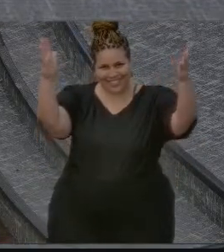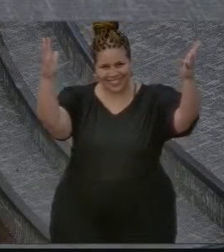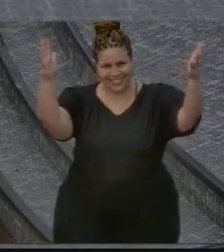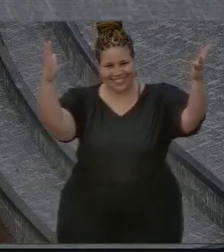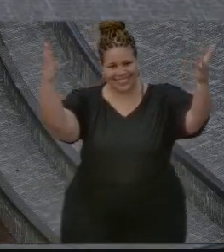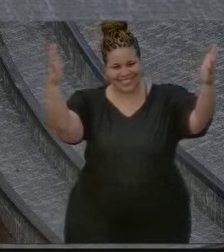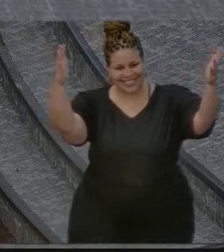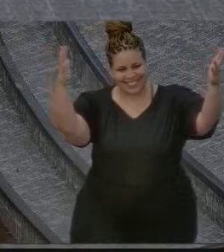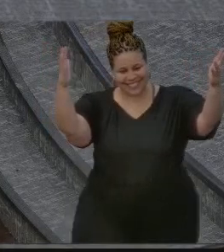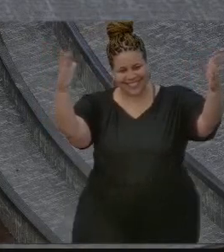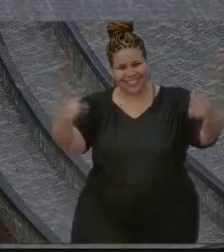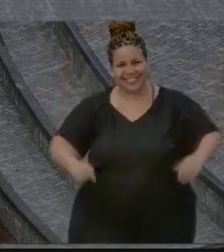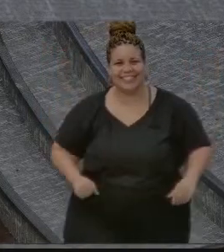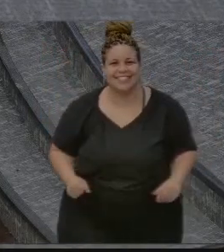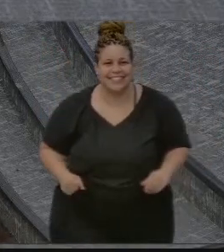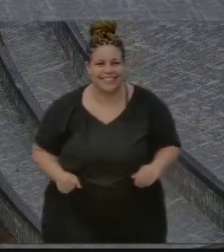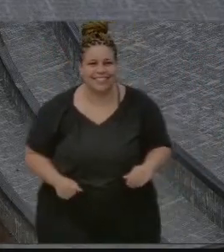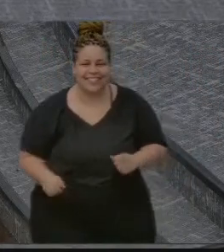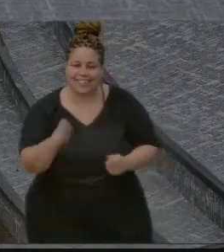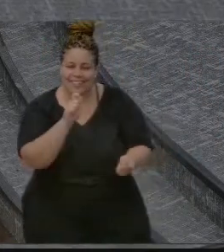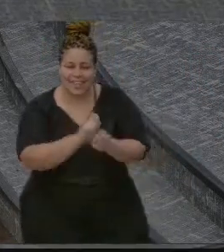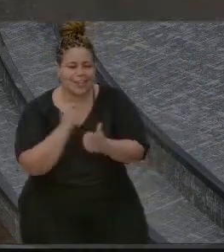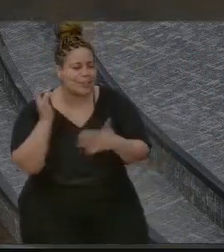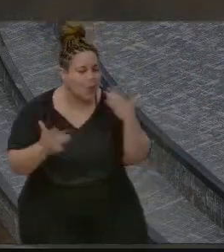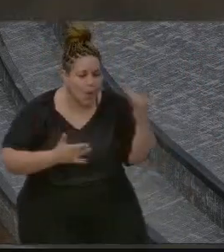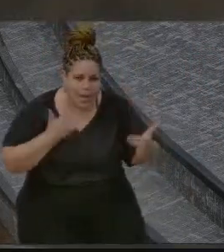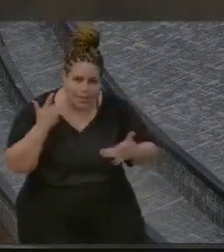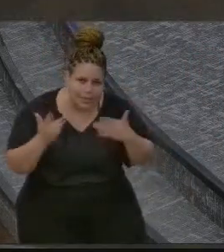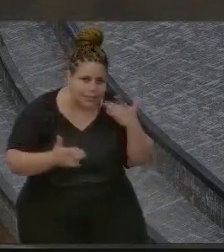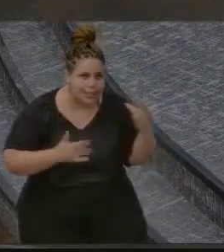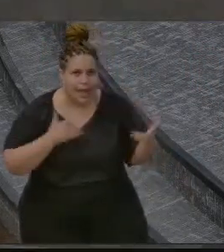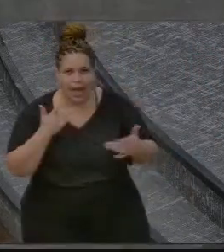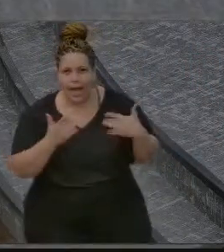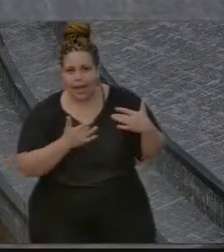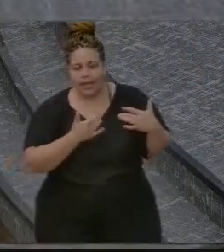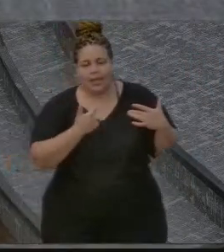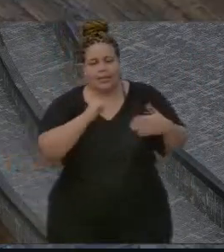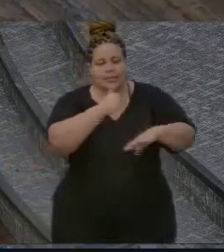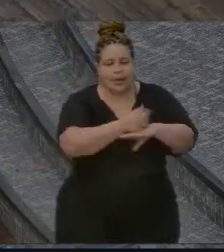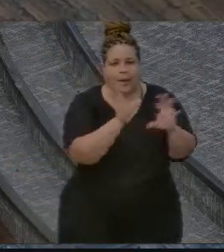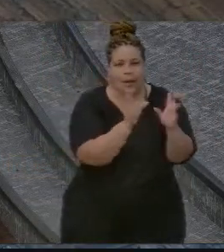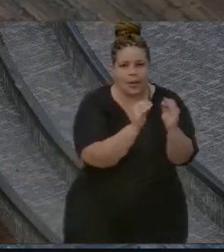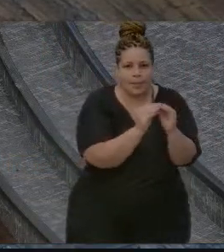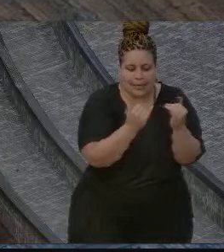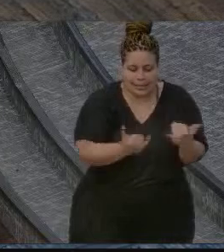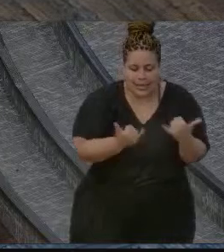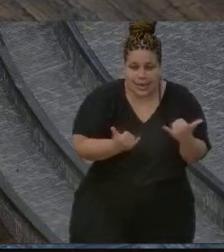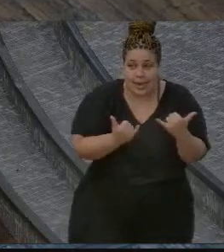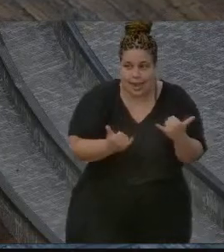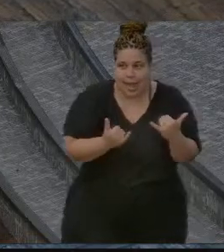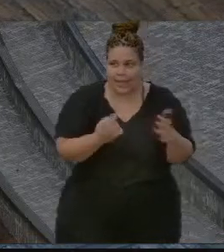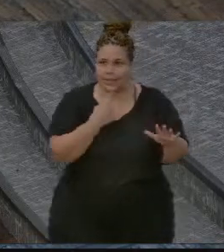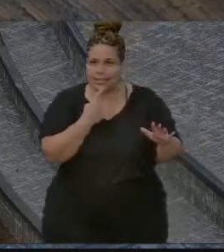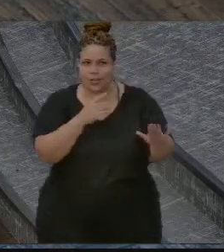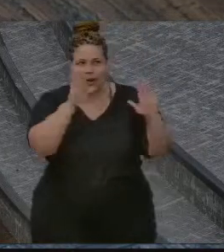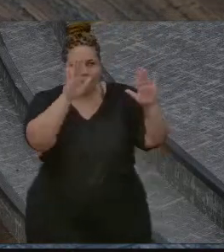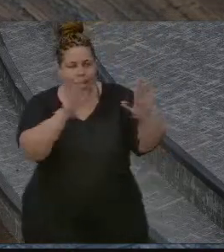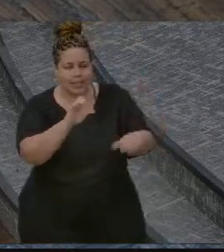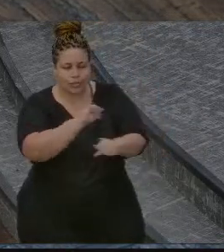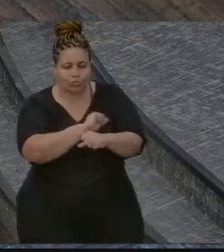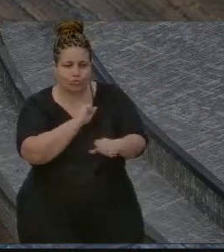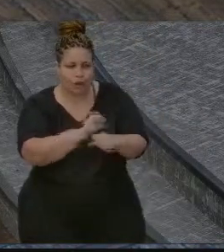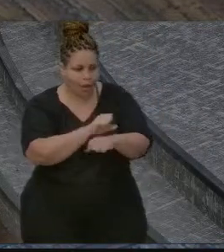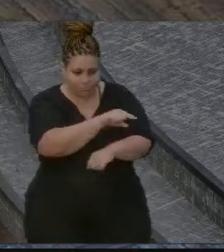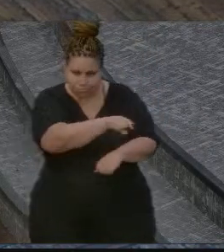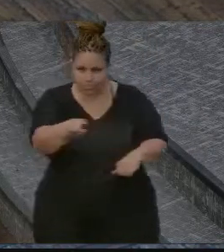Exactly. We're so excited. And in fact, we met with our staff on the east today to just say what an amazing job they did. You know,